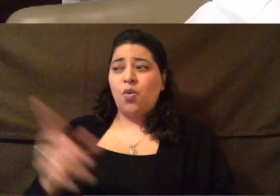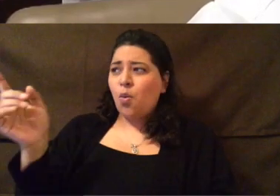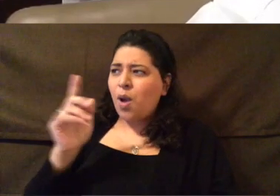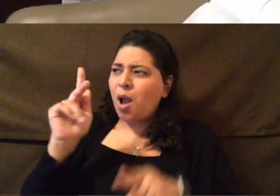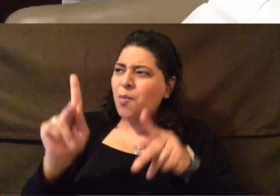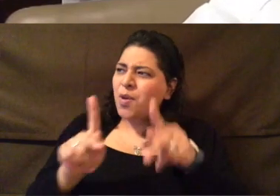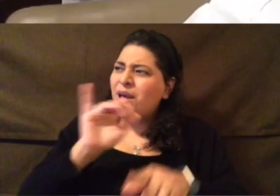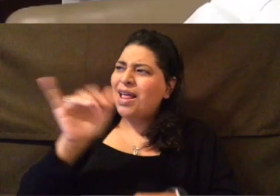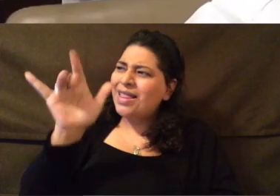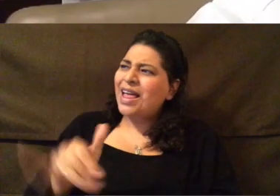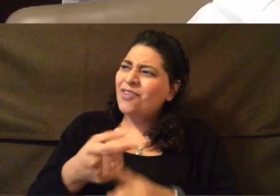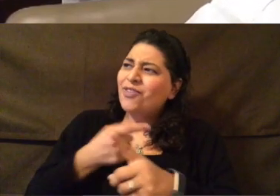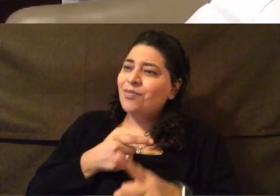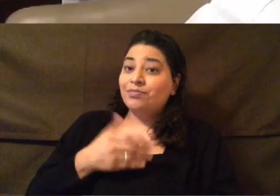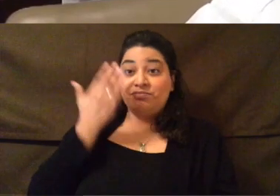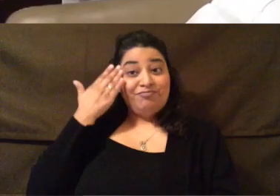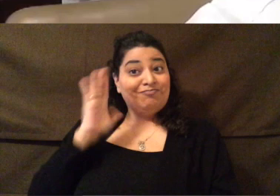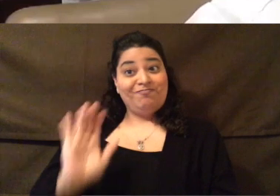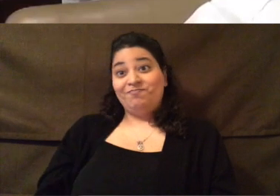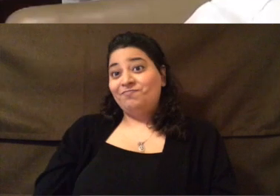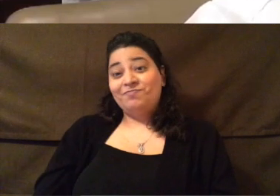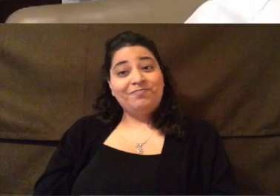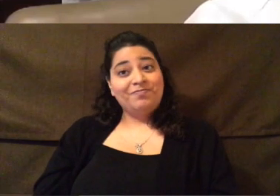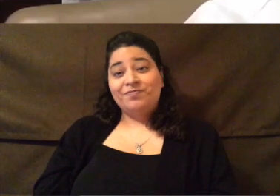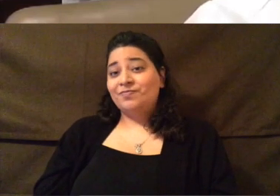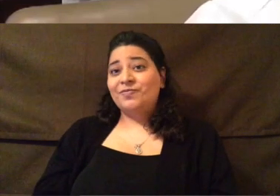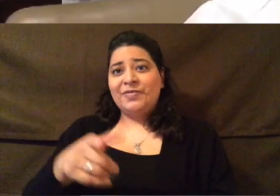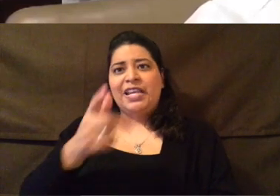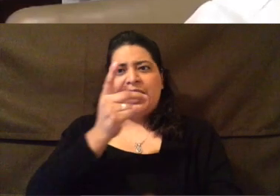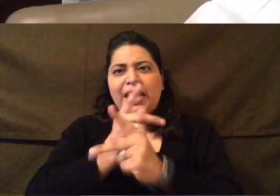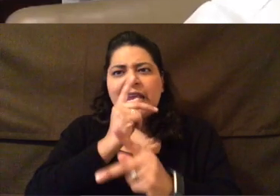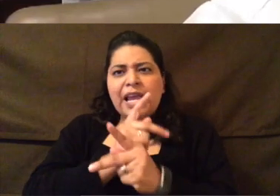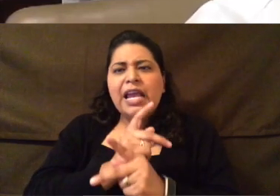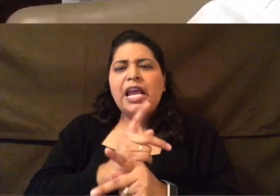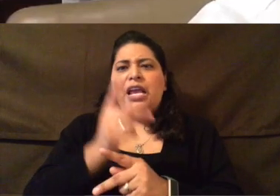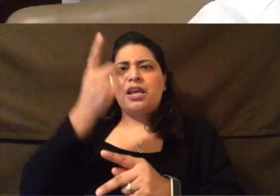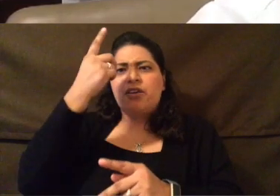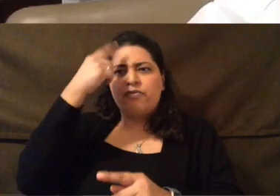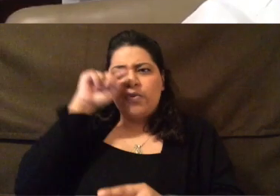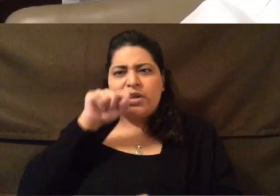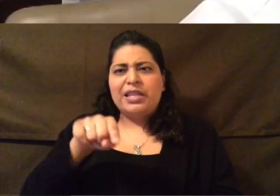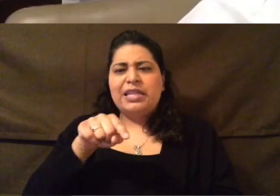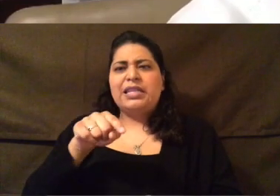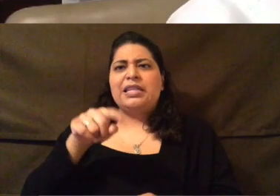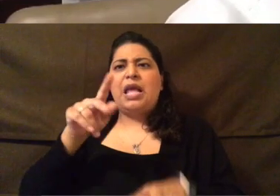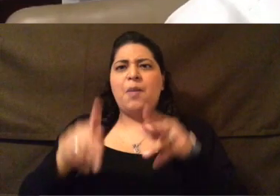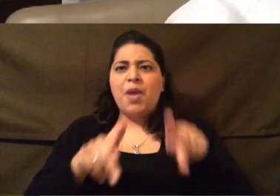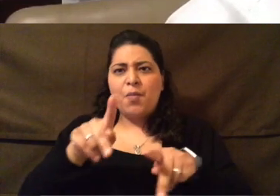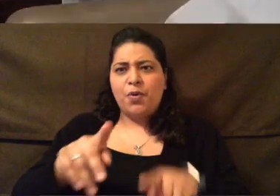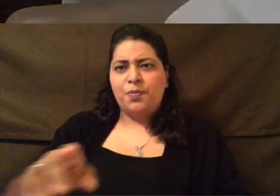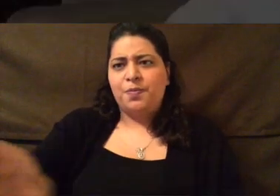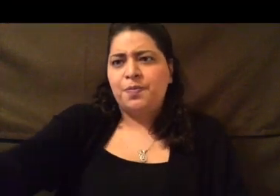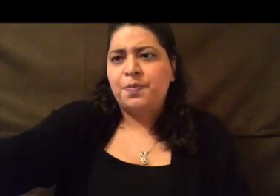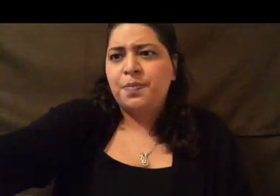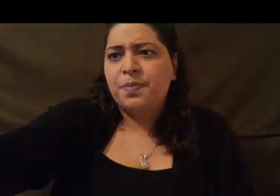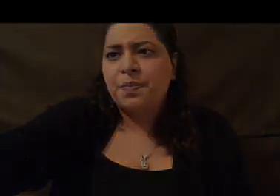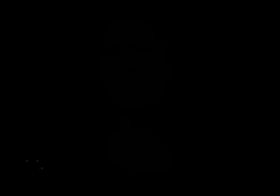Where the people like that come from, I don't know. He just took care of this cause.